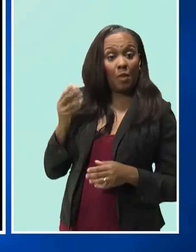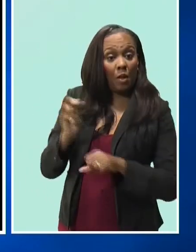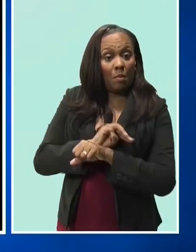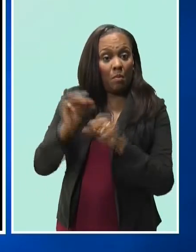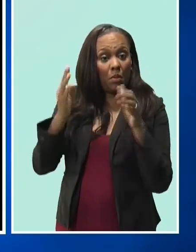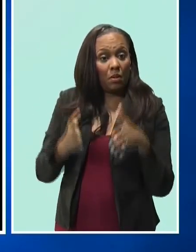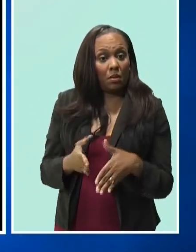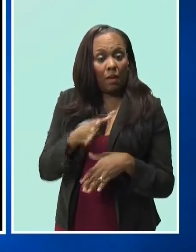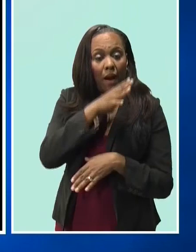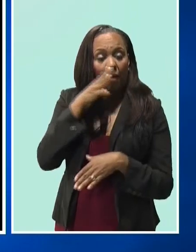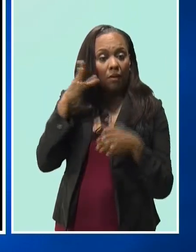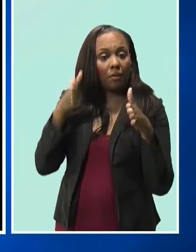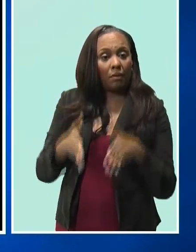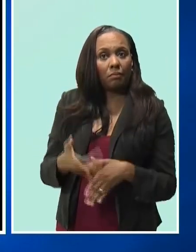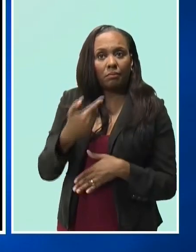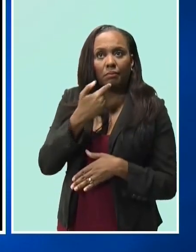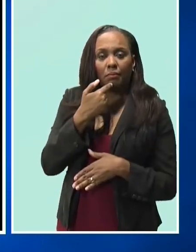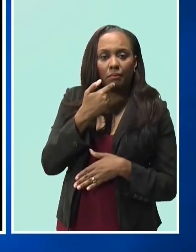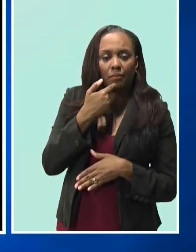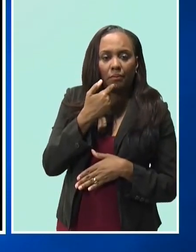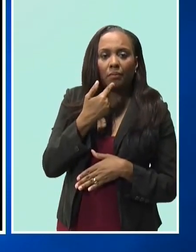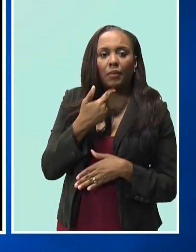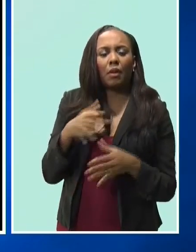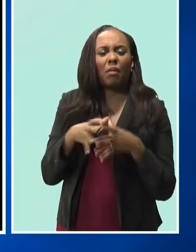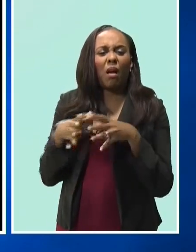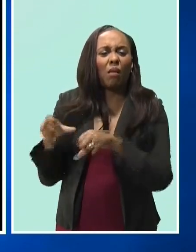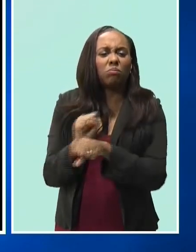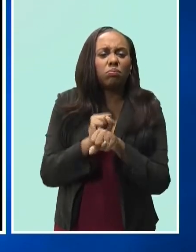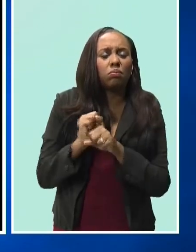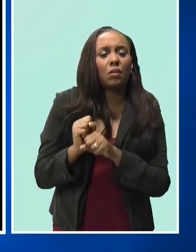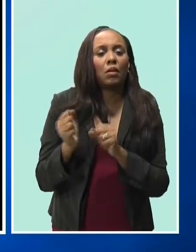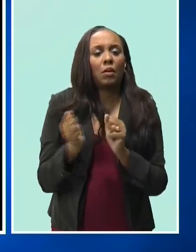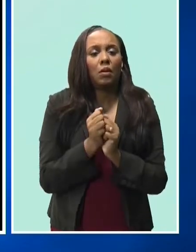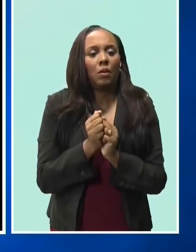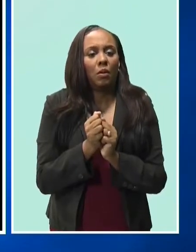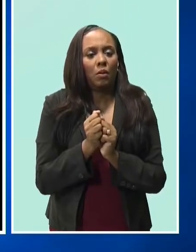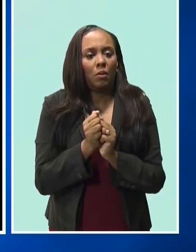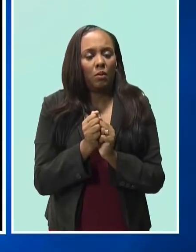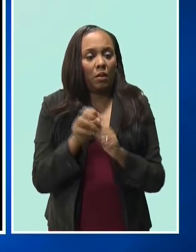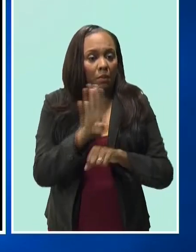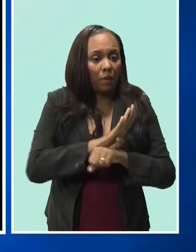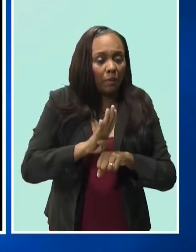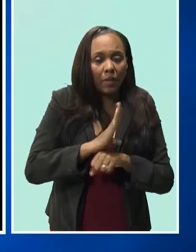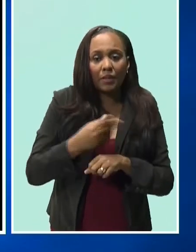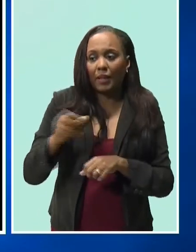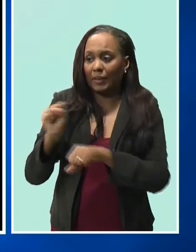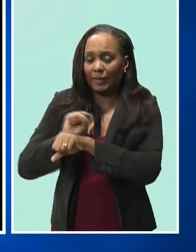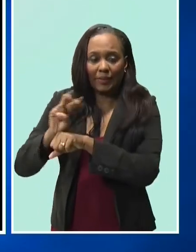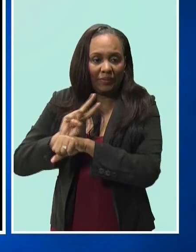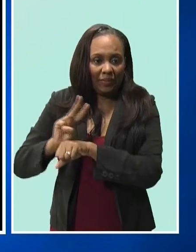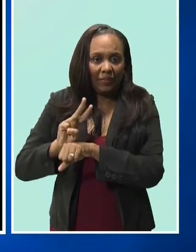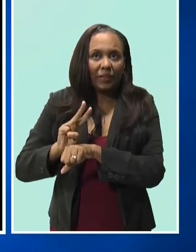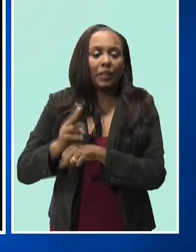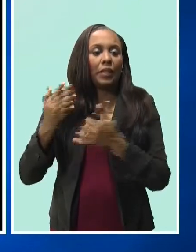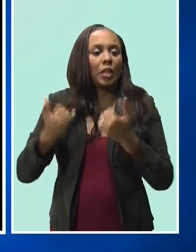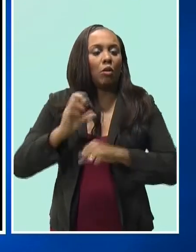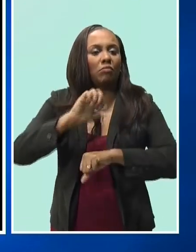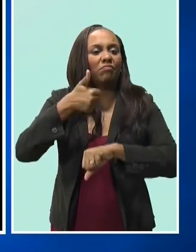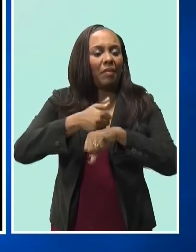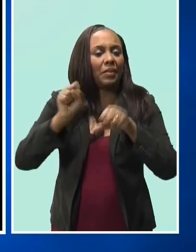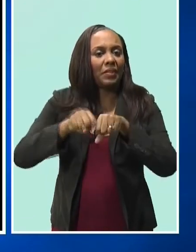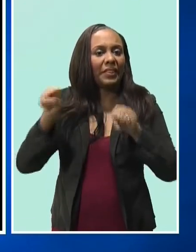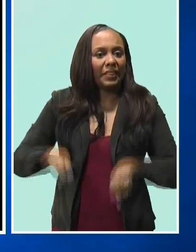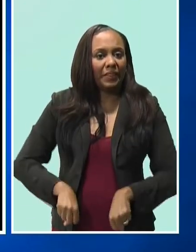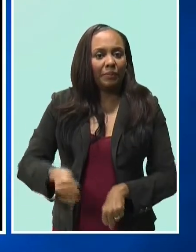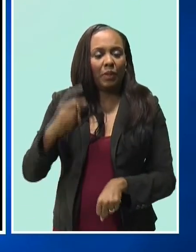Agriculture Subota Caesar said thanks to a lot of work between local traders and importers in Barbados, a mechanism is now in place to